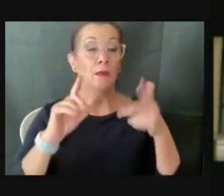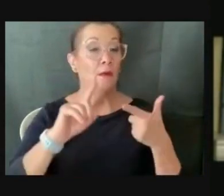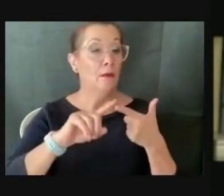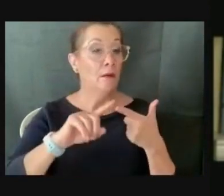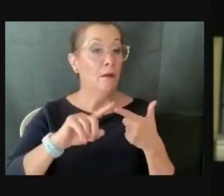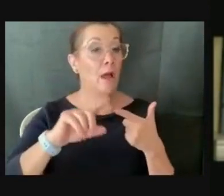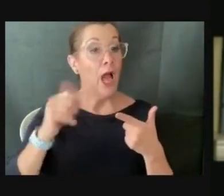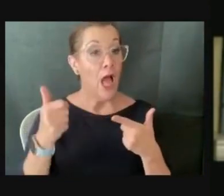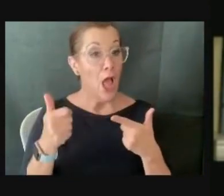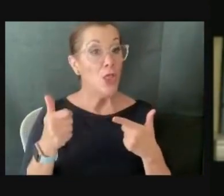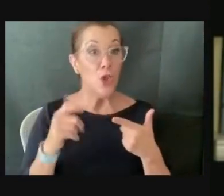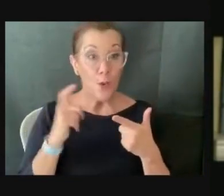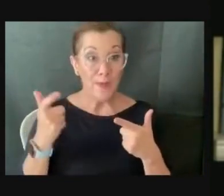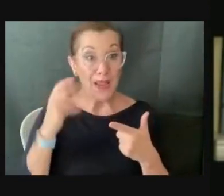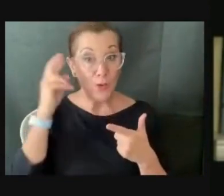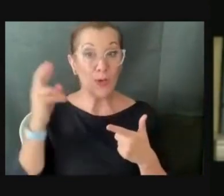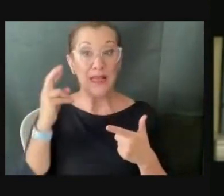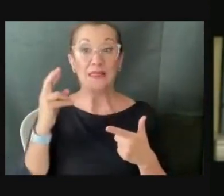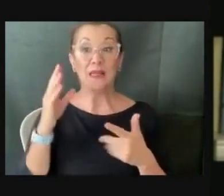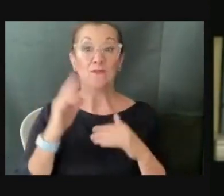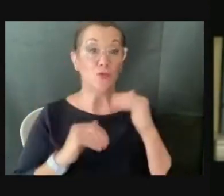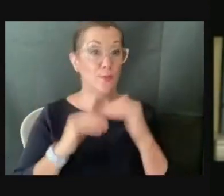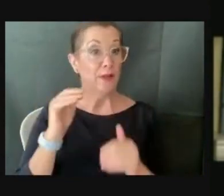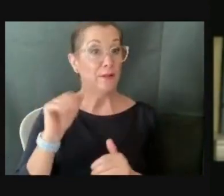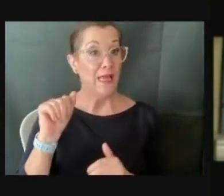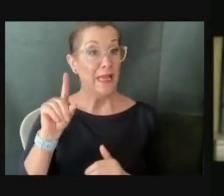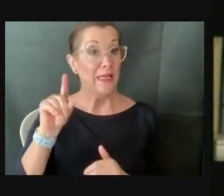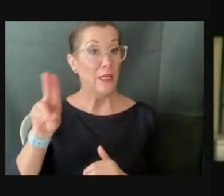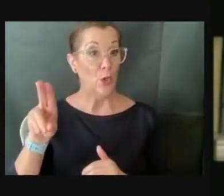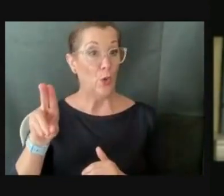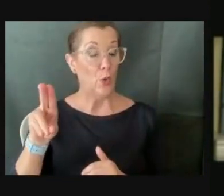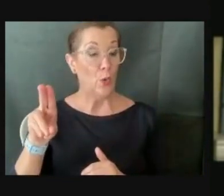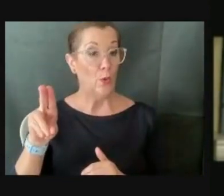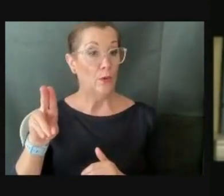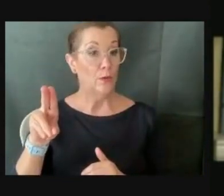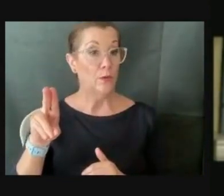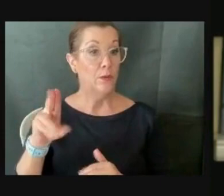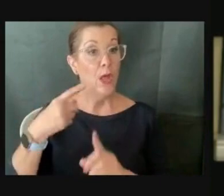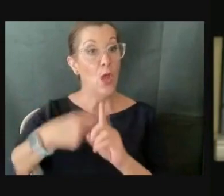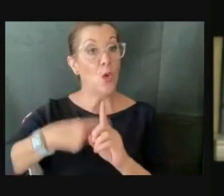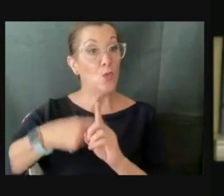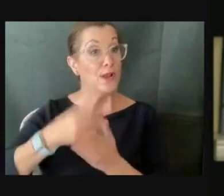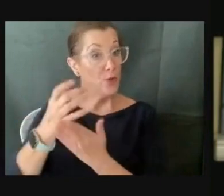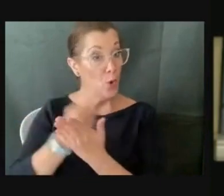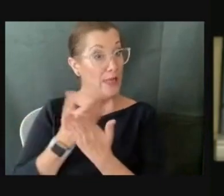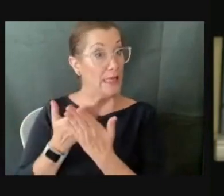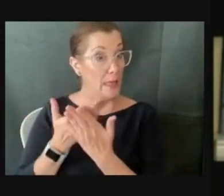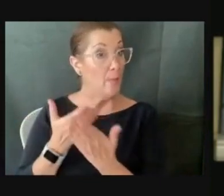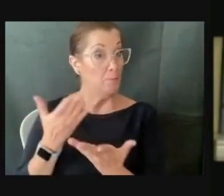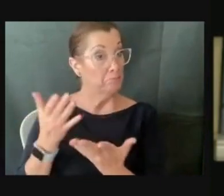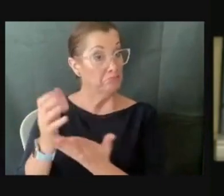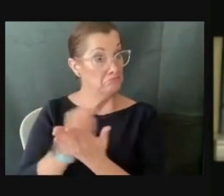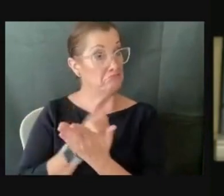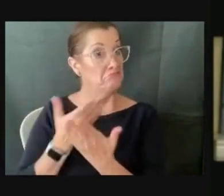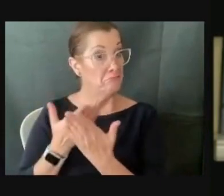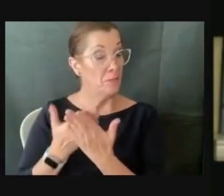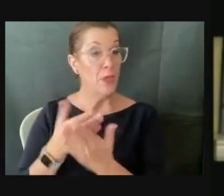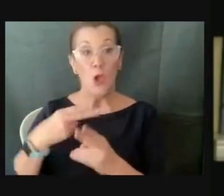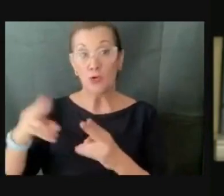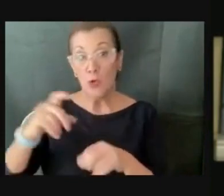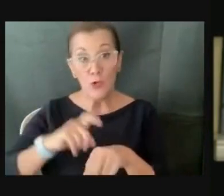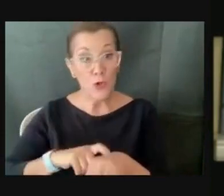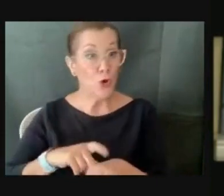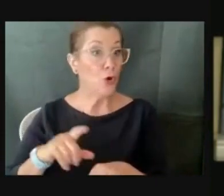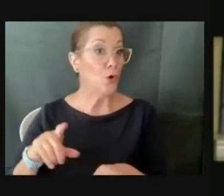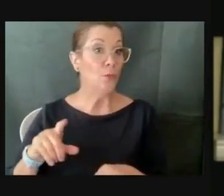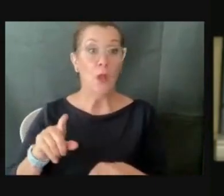another big reason to build an ADU is for rental income. And that could be for short-term or